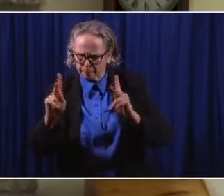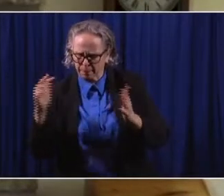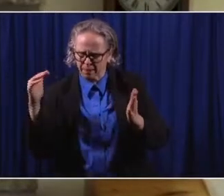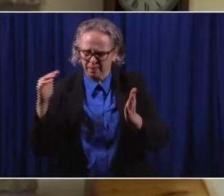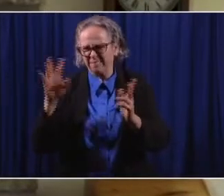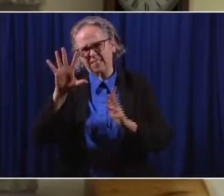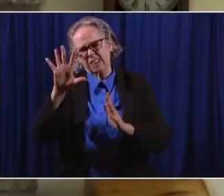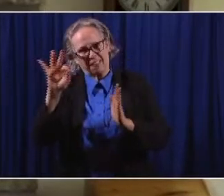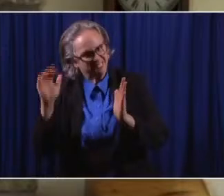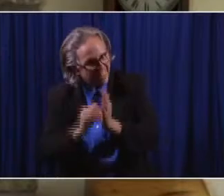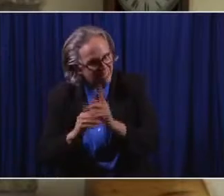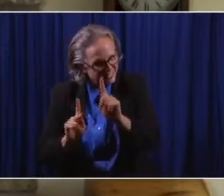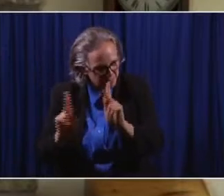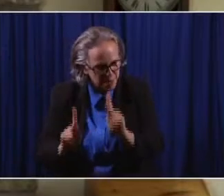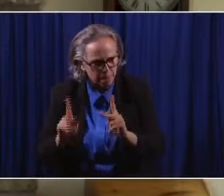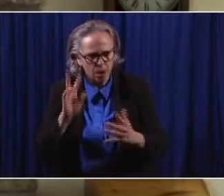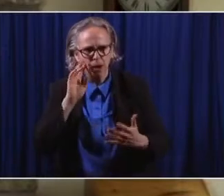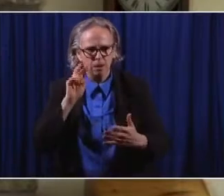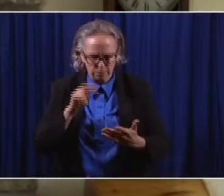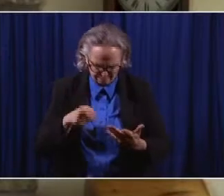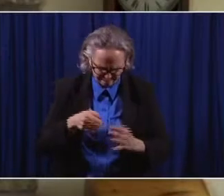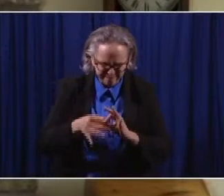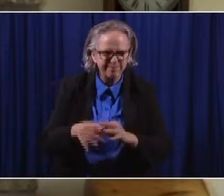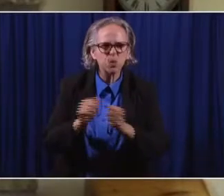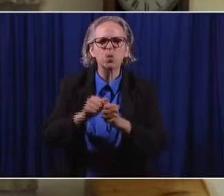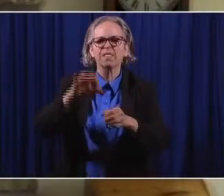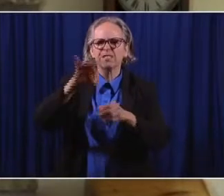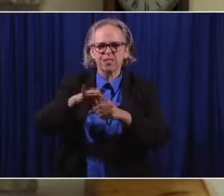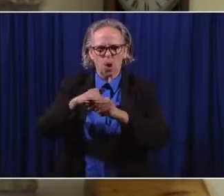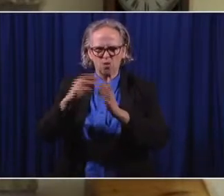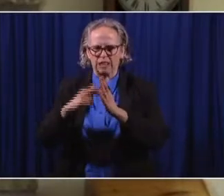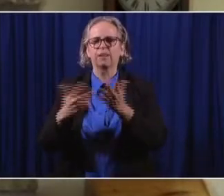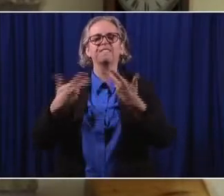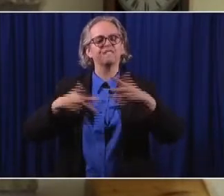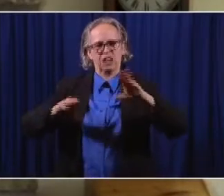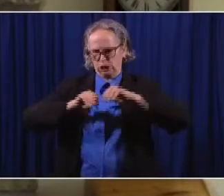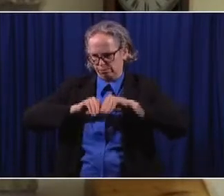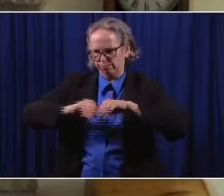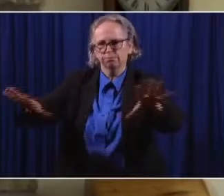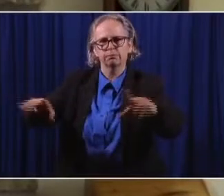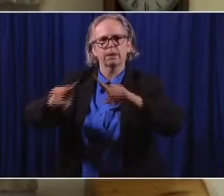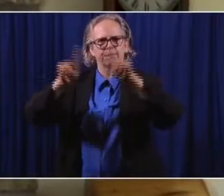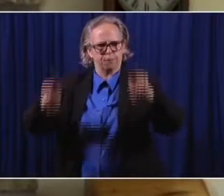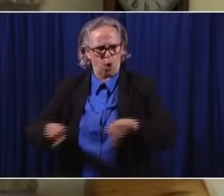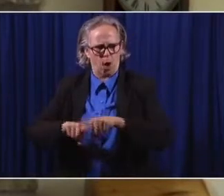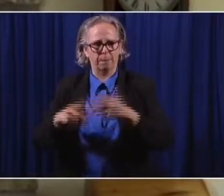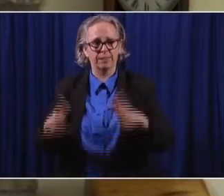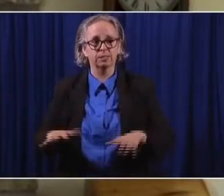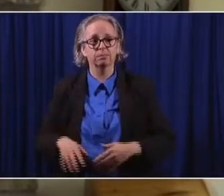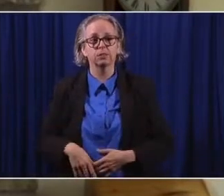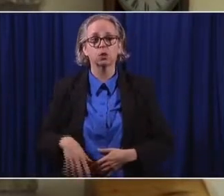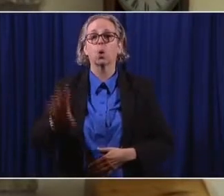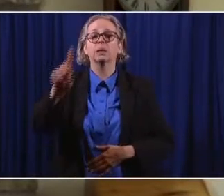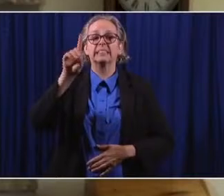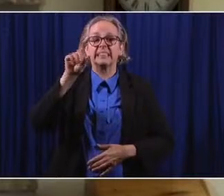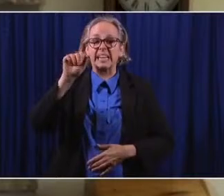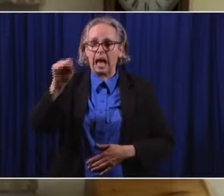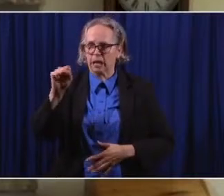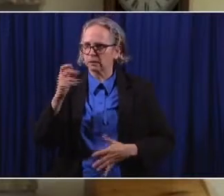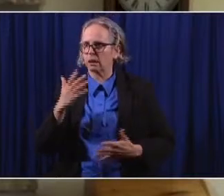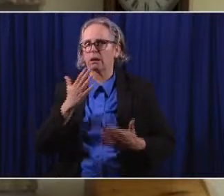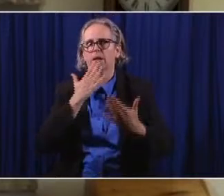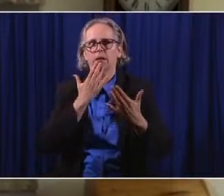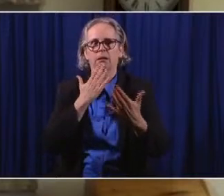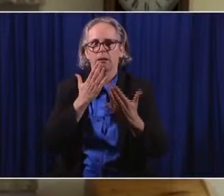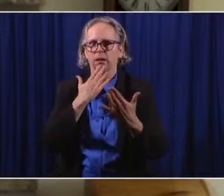for identifying this issue and getting it fixed. So that went out 8 days ago, 7